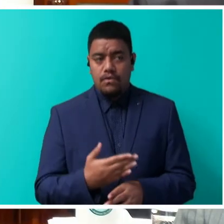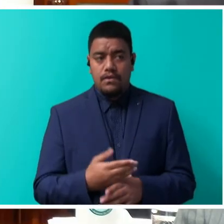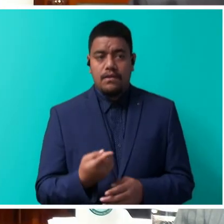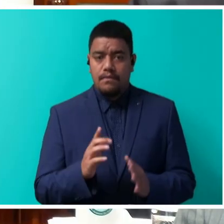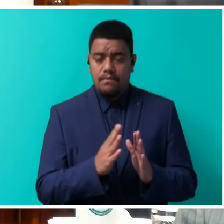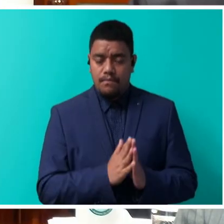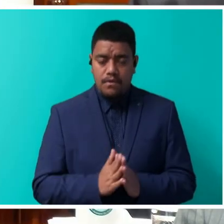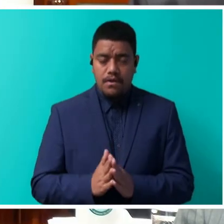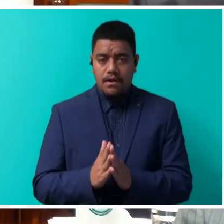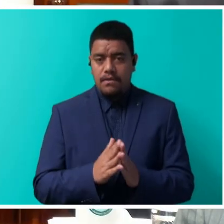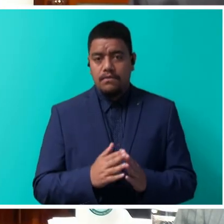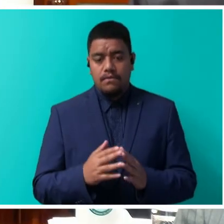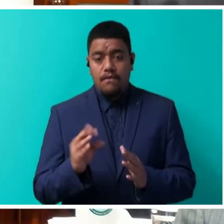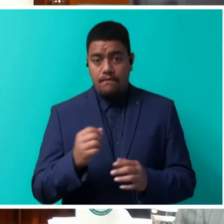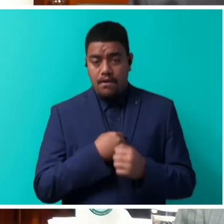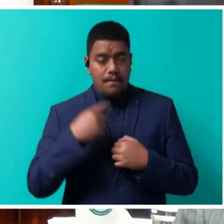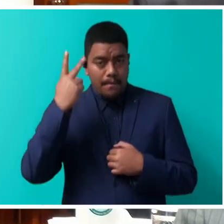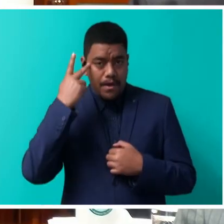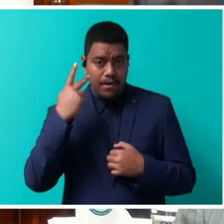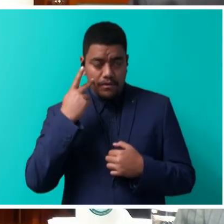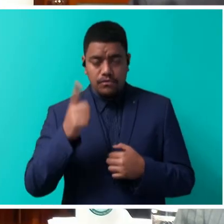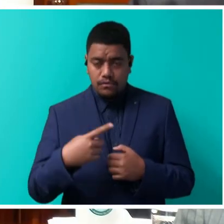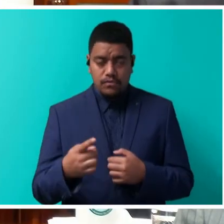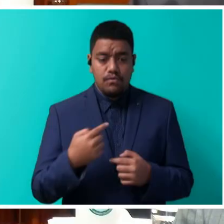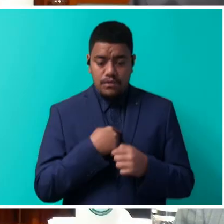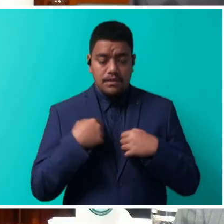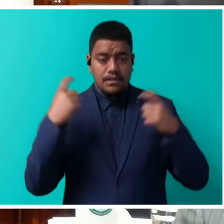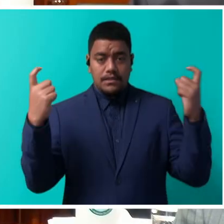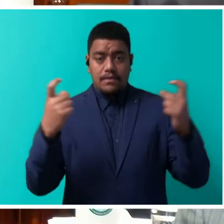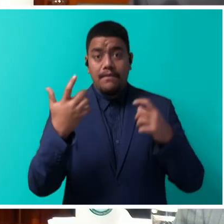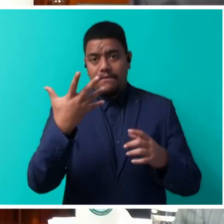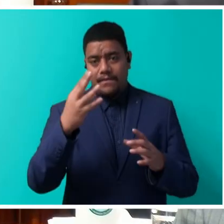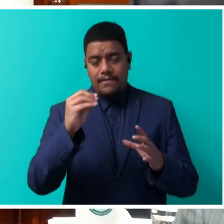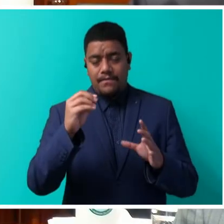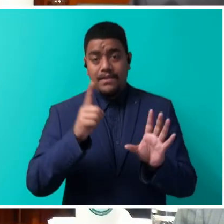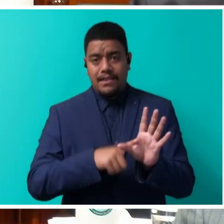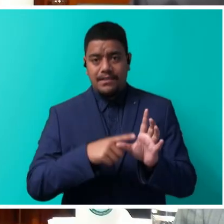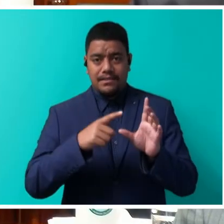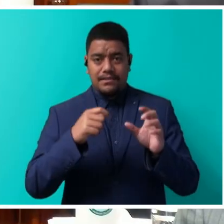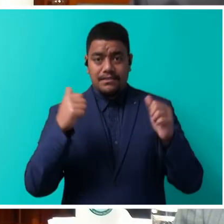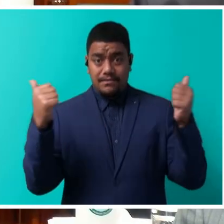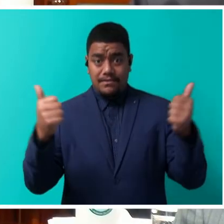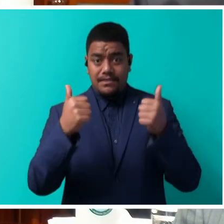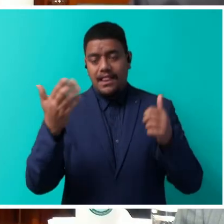prayers, and devotion of our parents as we celebrated the 50 years anniversary of our church last Saturday.